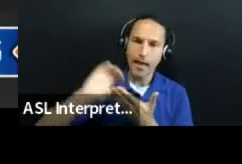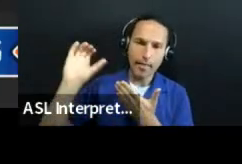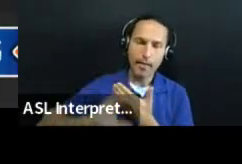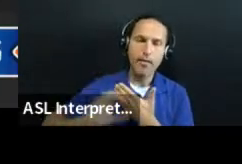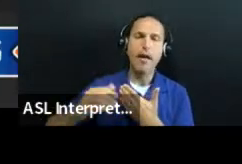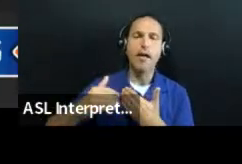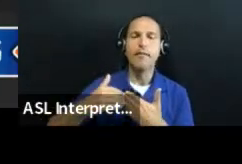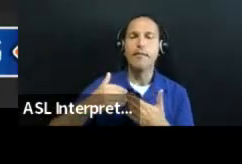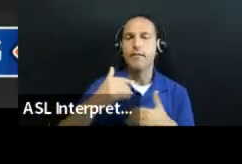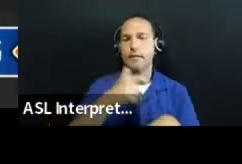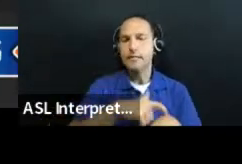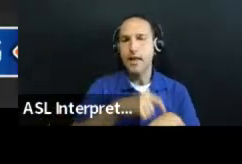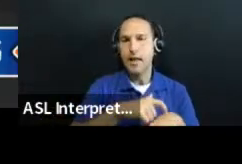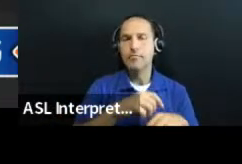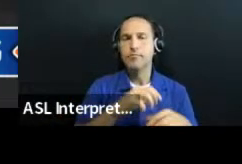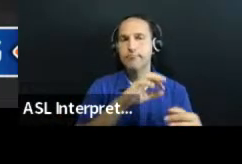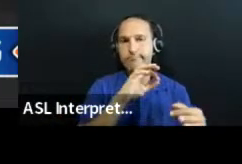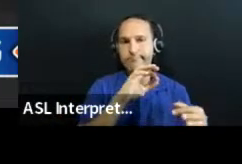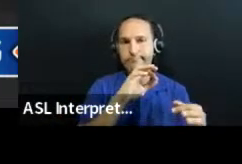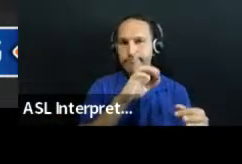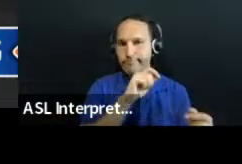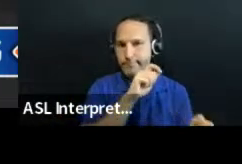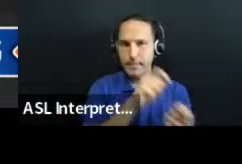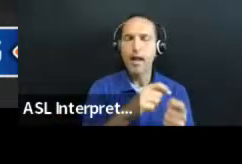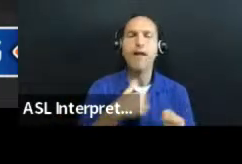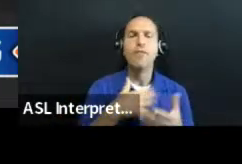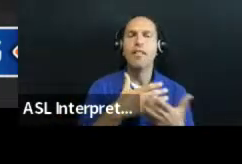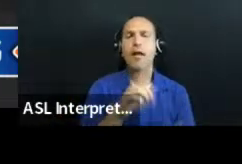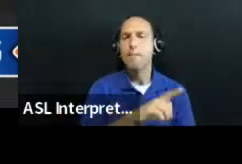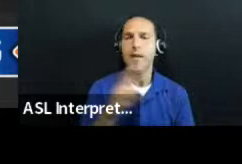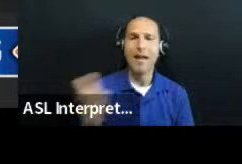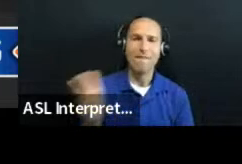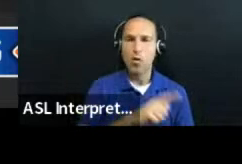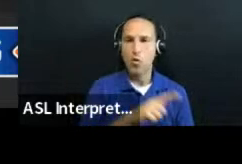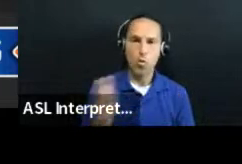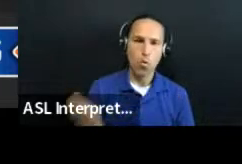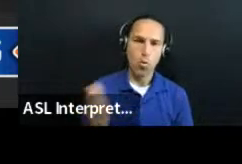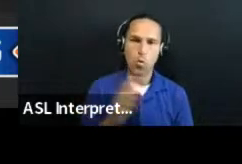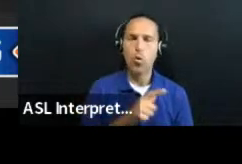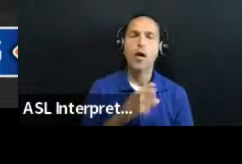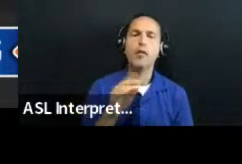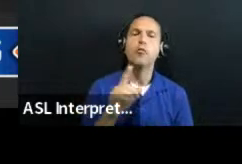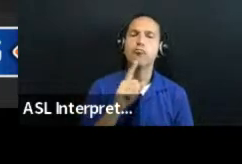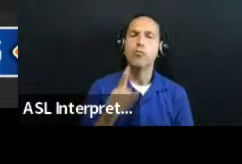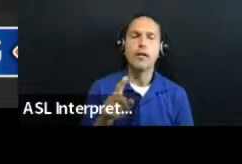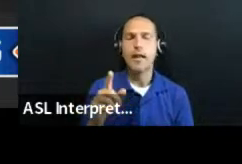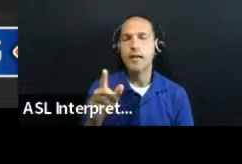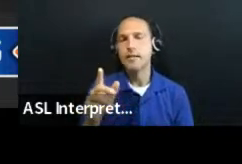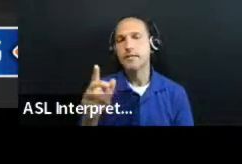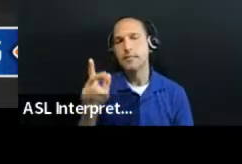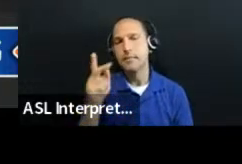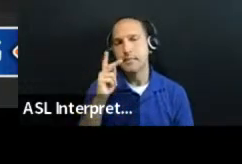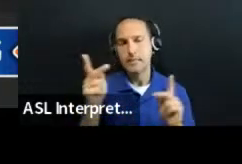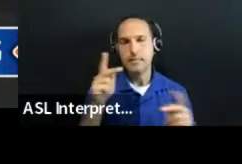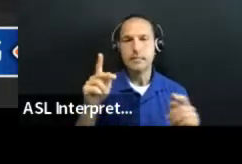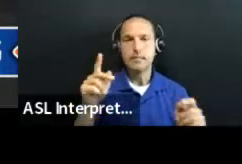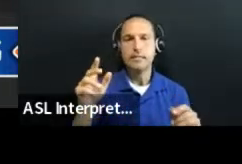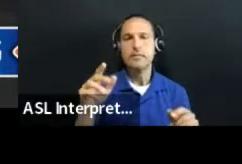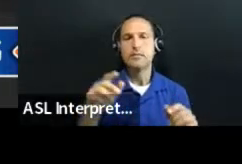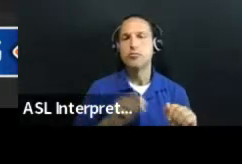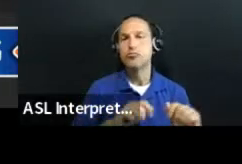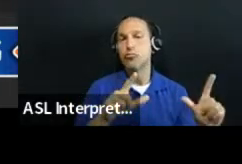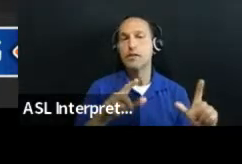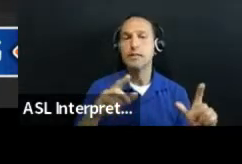time frame we were in and doing this back and forth, we were doing a lot of actual visual and screen reader testing, and